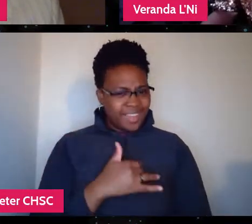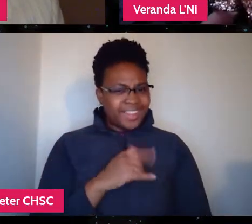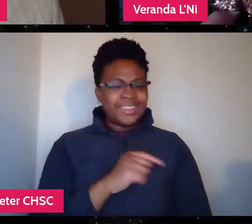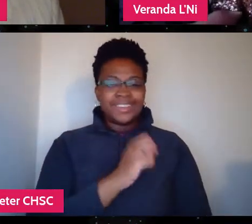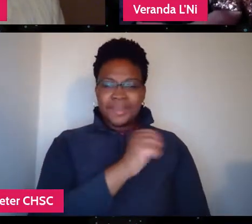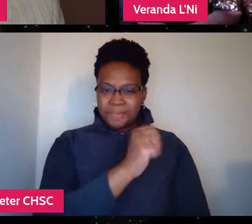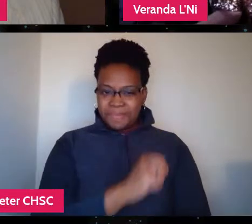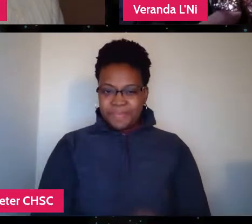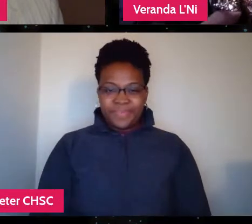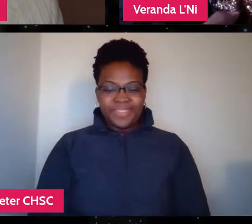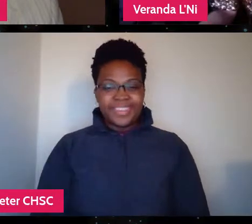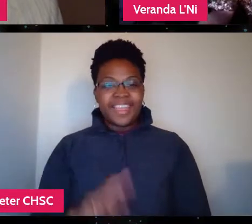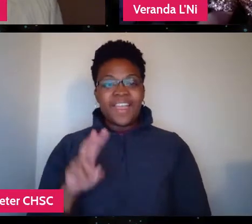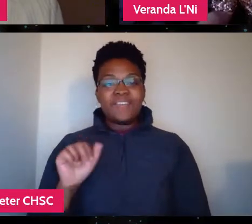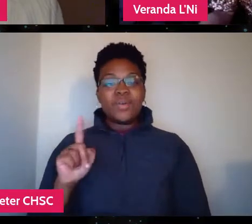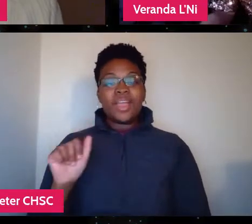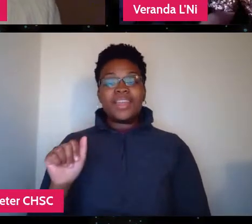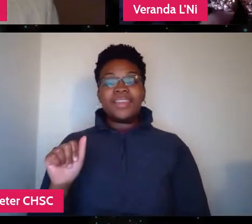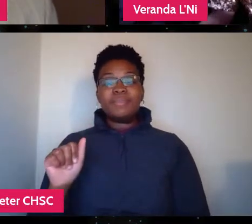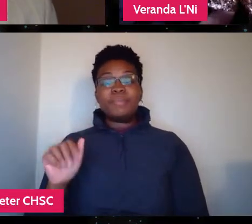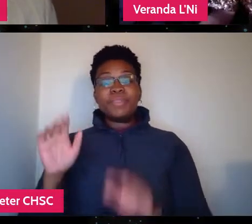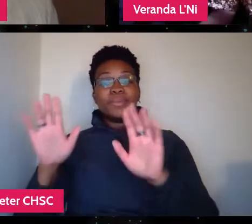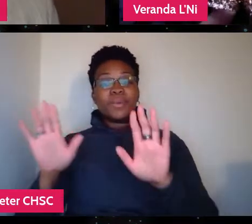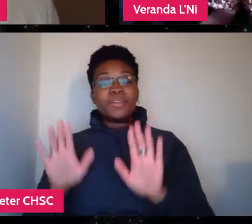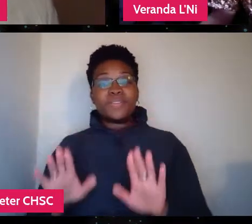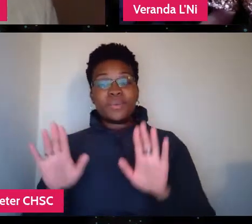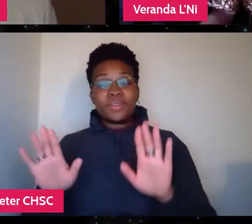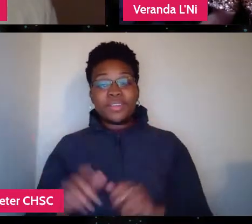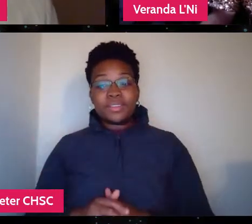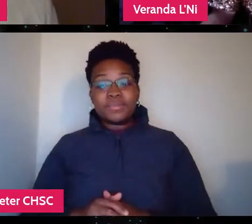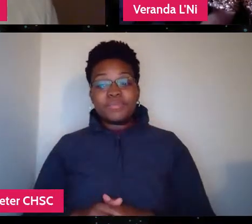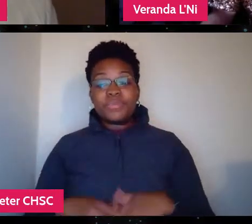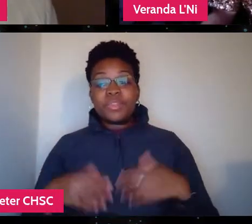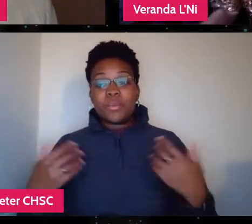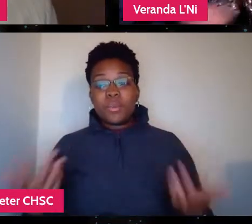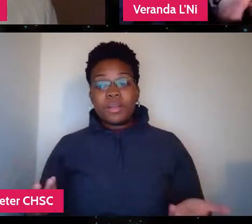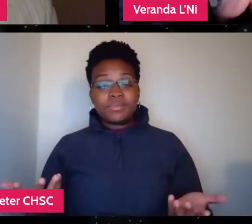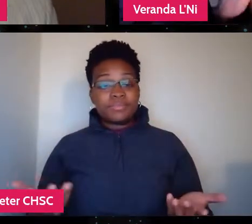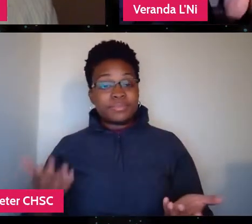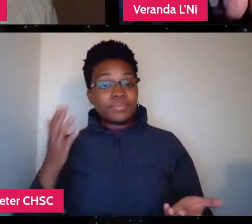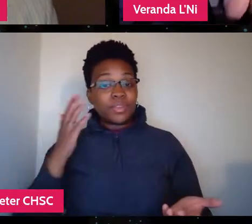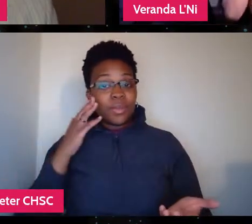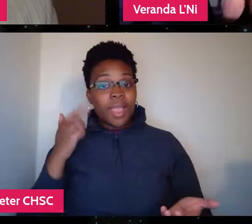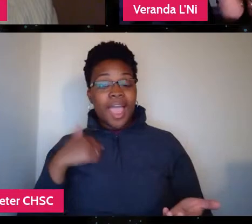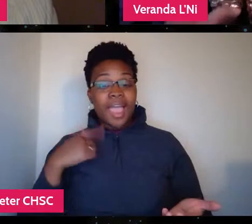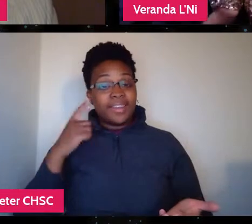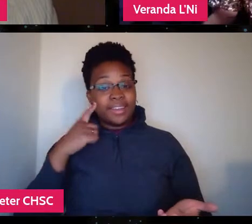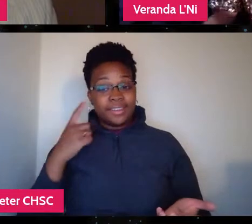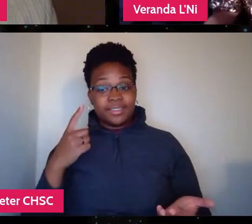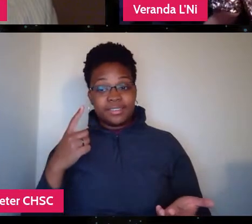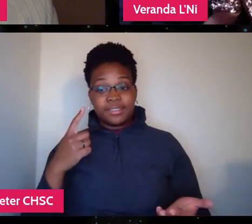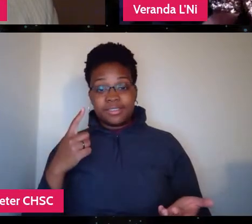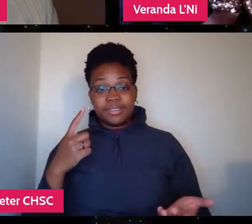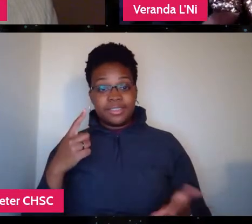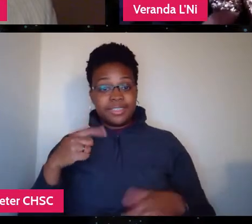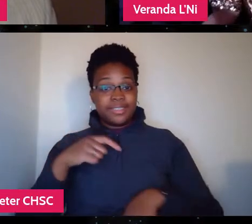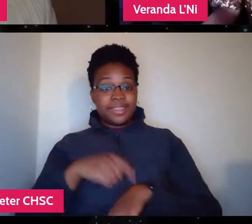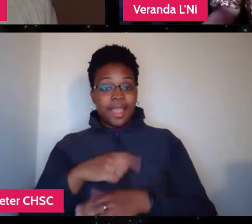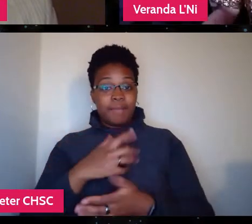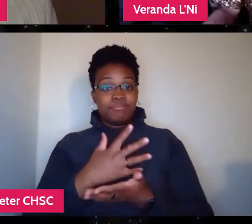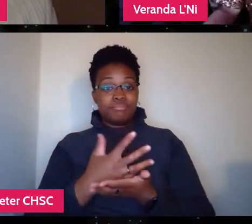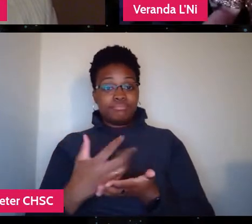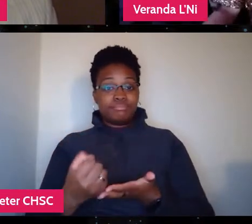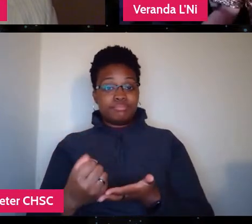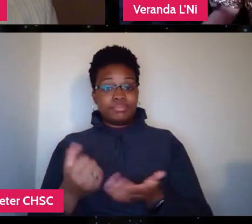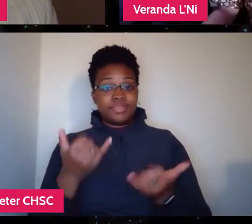Yeah. Wonderful, wonderful, wonderful. Well, you know what? I think this is about all the time we really have right